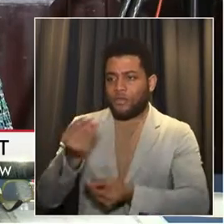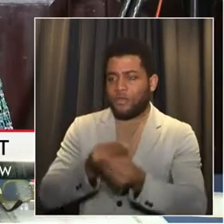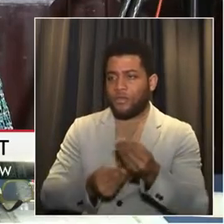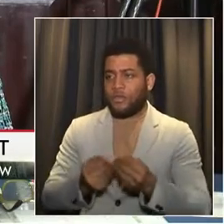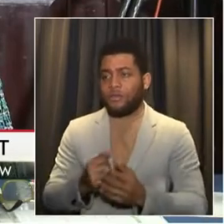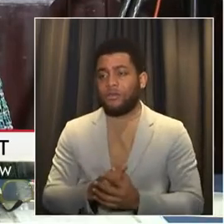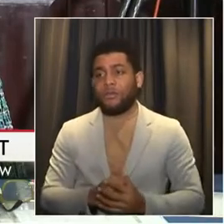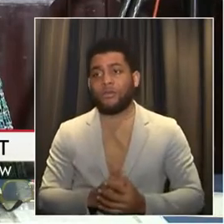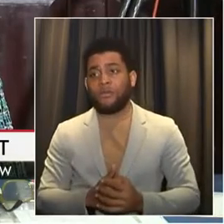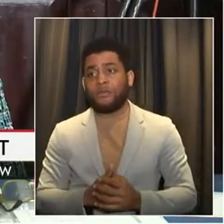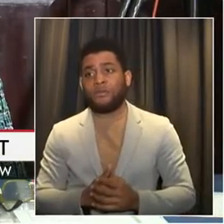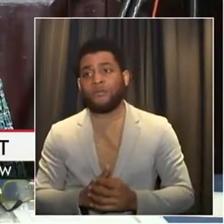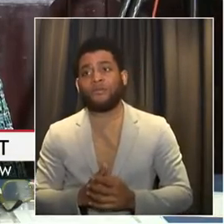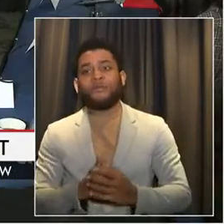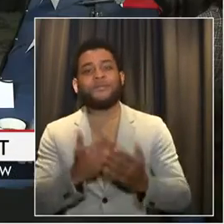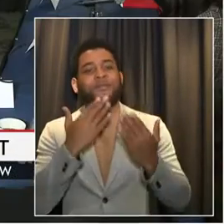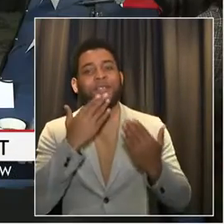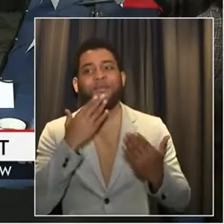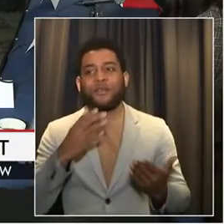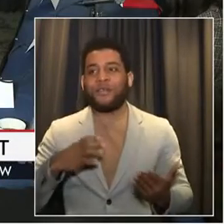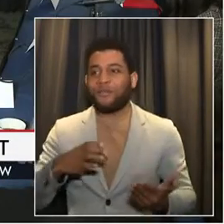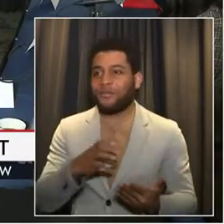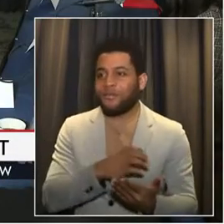Councilmember Henderson?